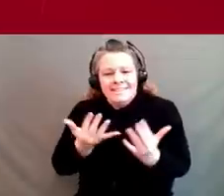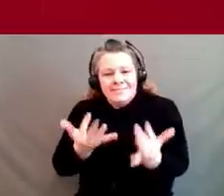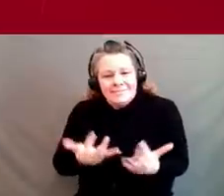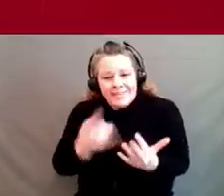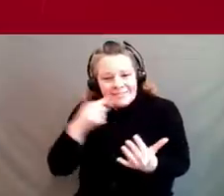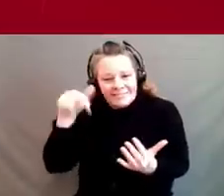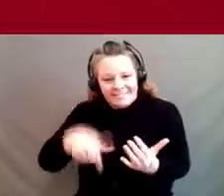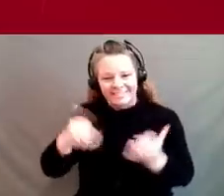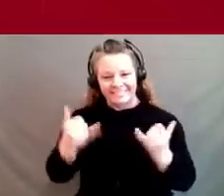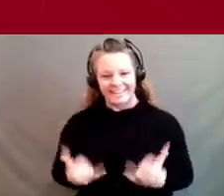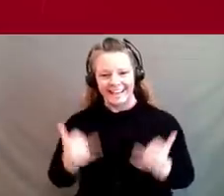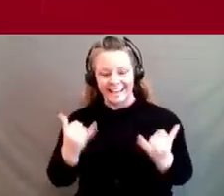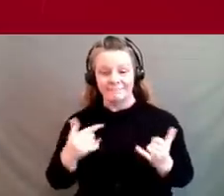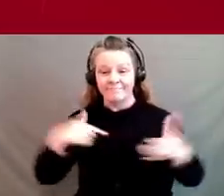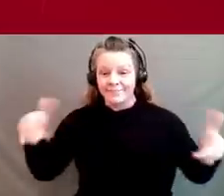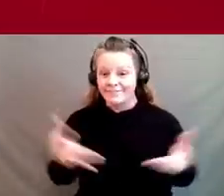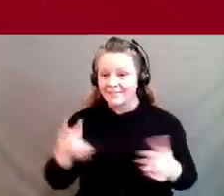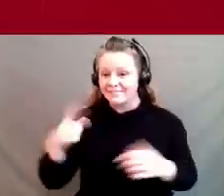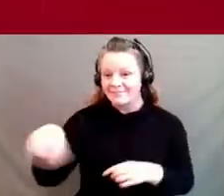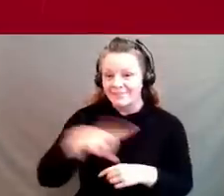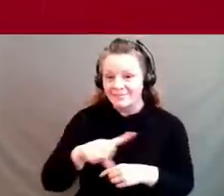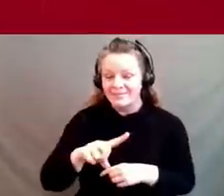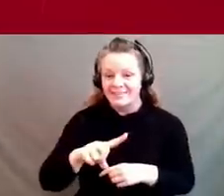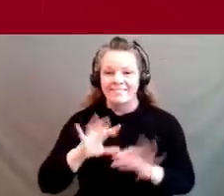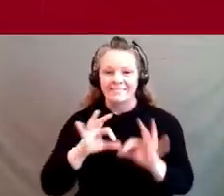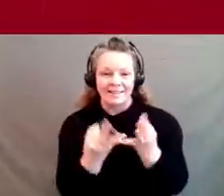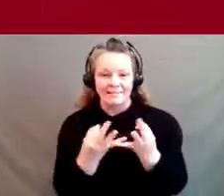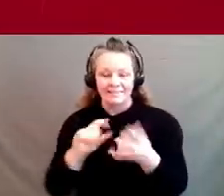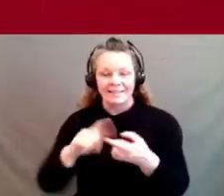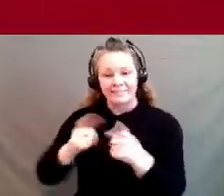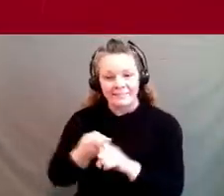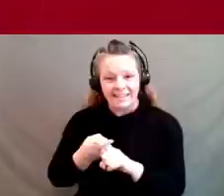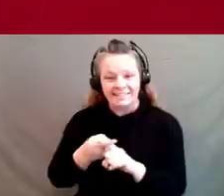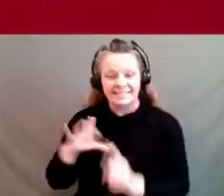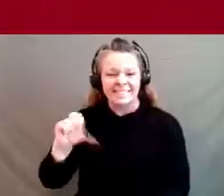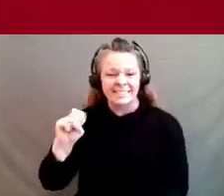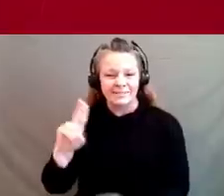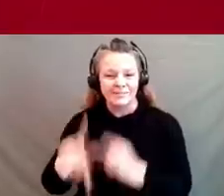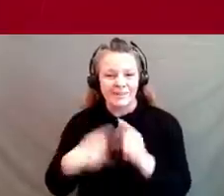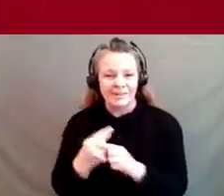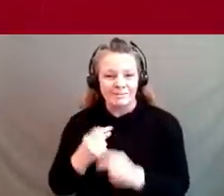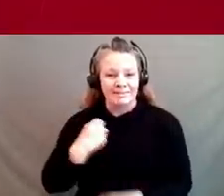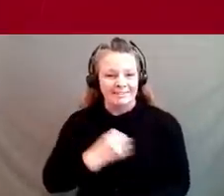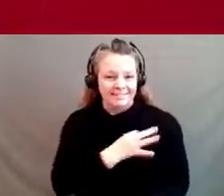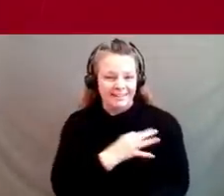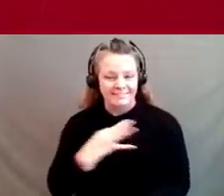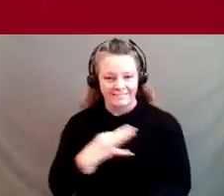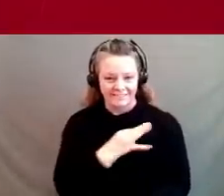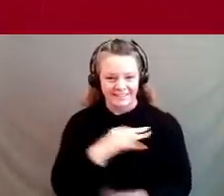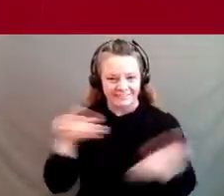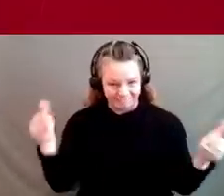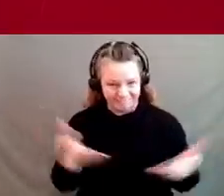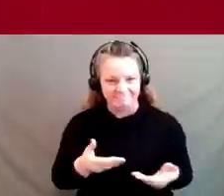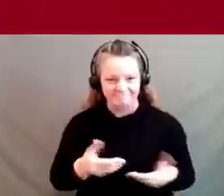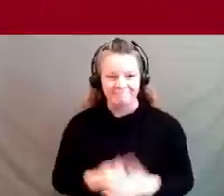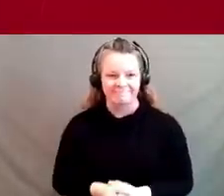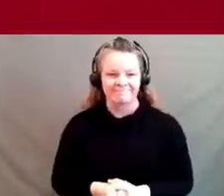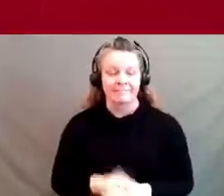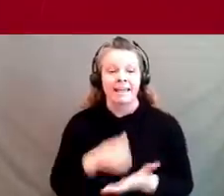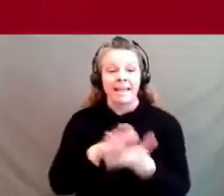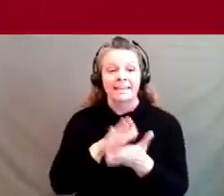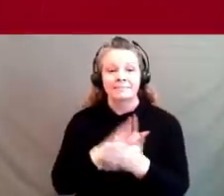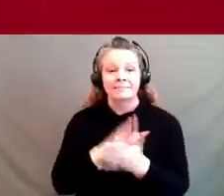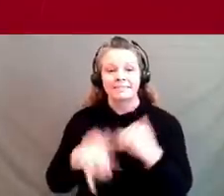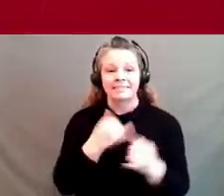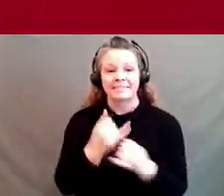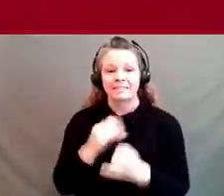you, your loved ones and friends, and CSU Global staff and faculty. Now, as an academic and international counter-fraud practitioner